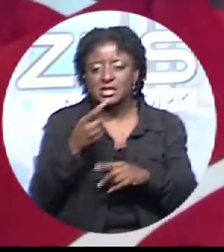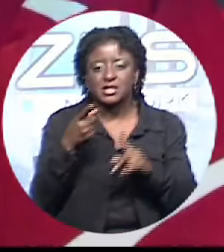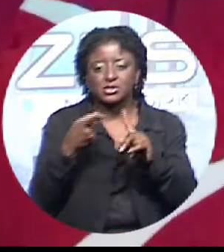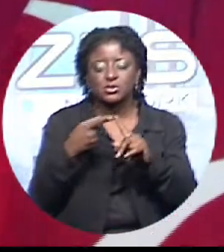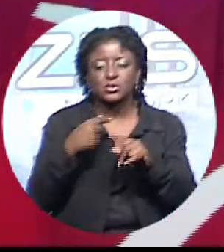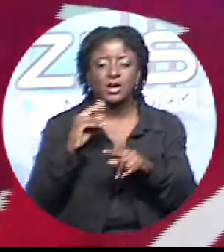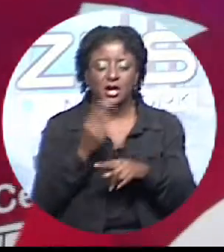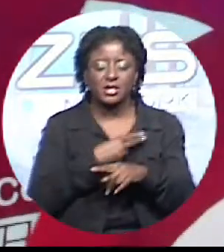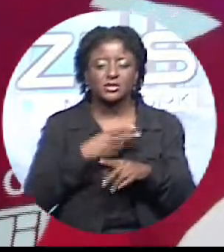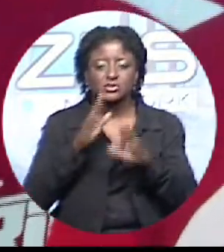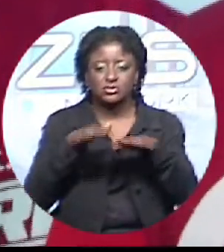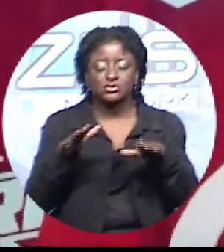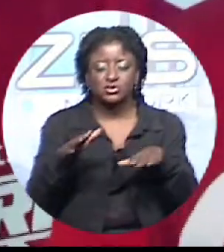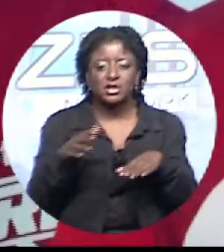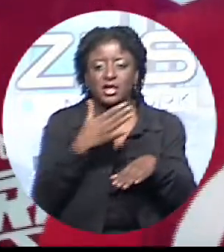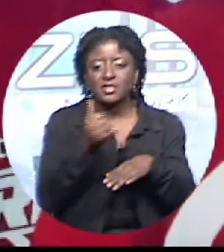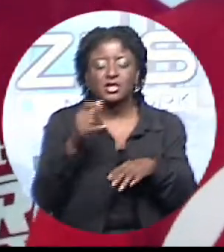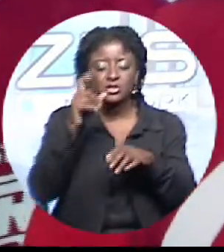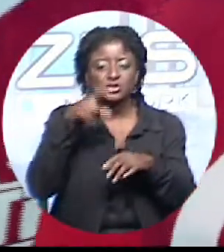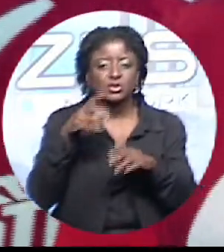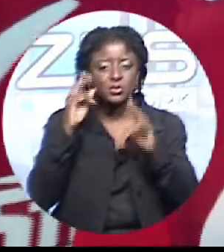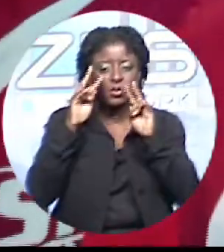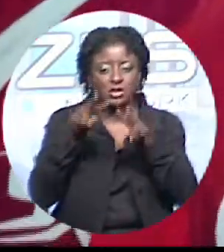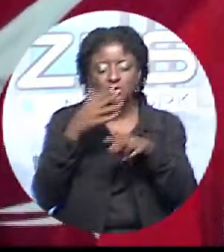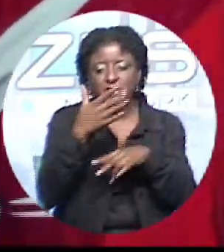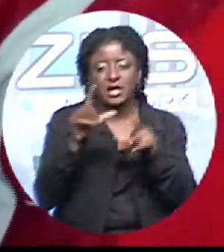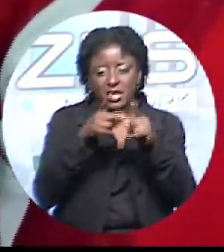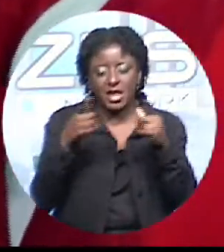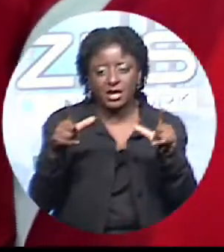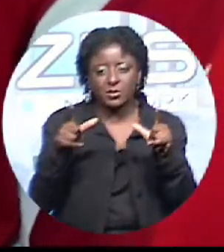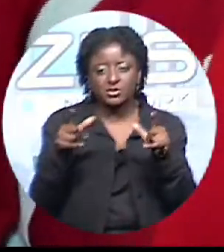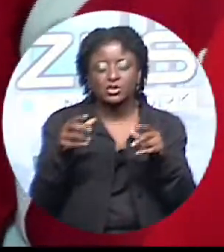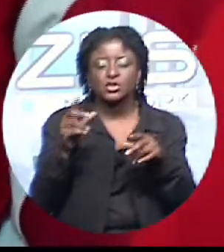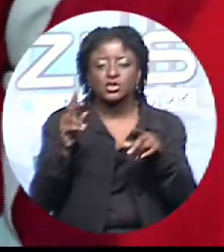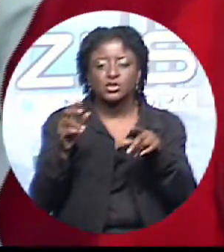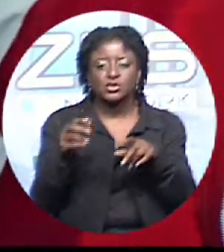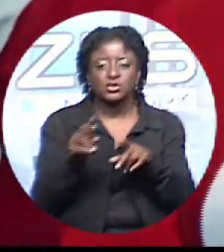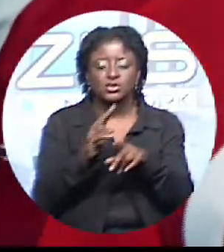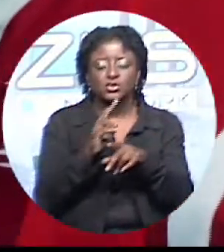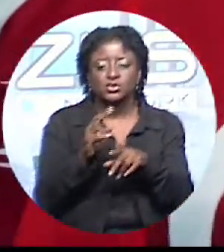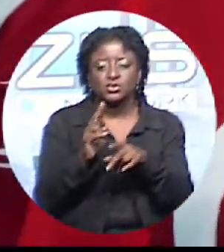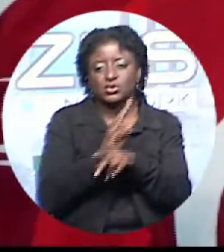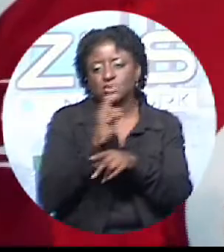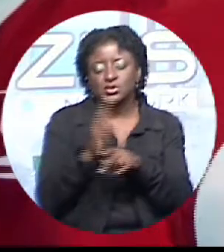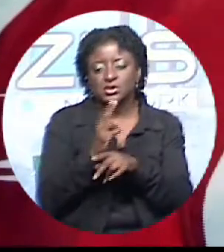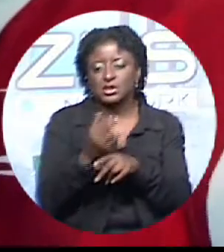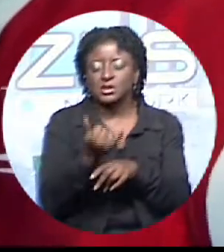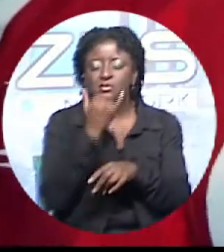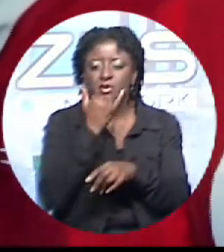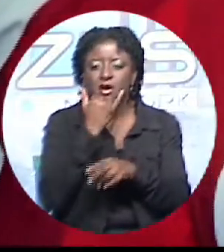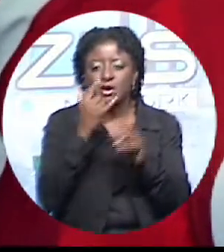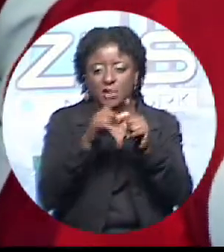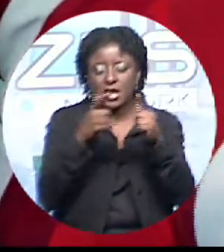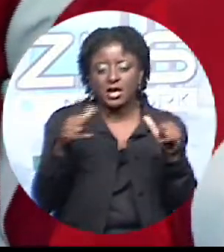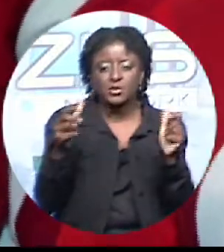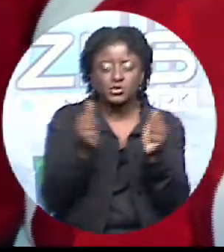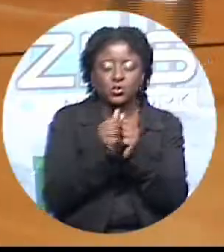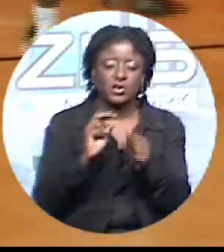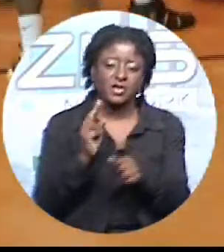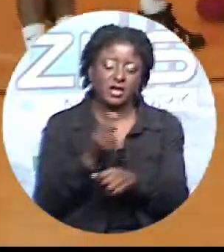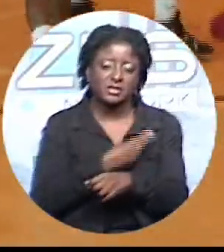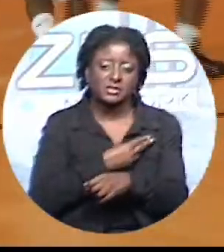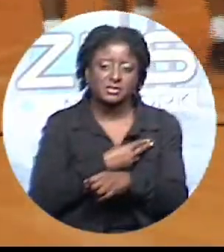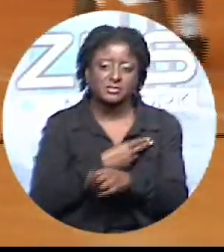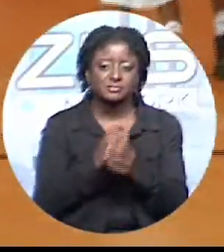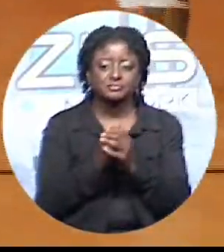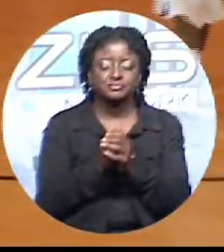I feel as if they should watch their language with us. They're using improper language with us, and I don't think it's a good thing to do.